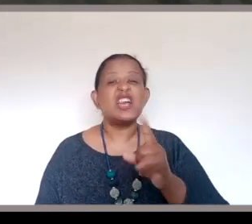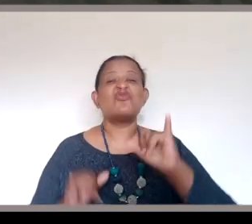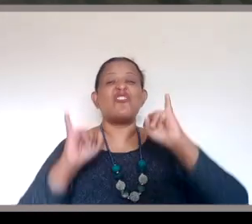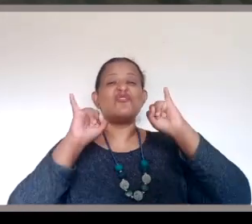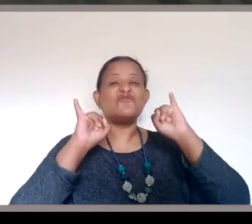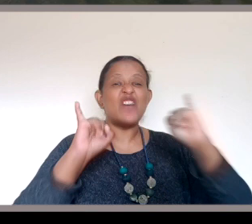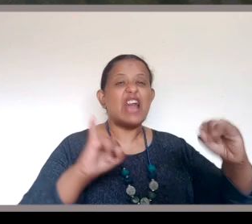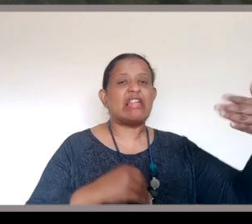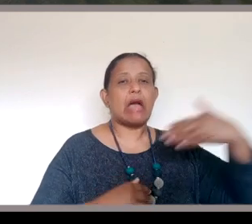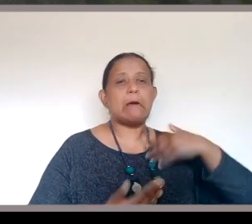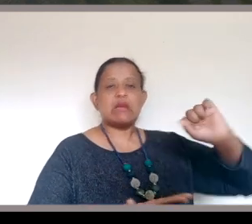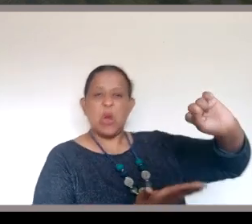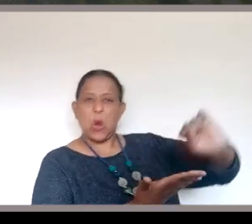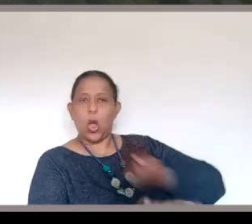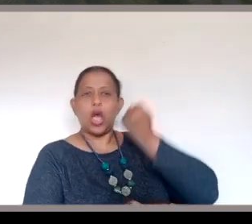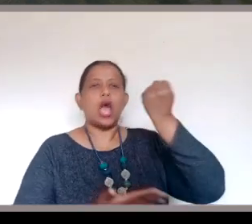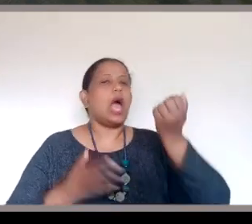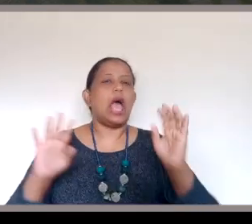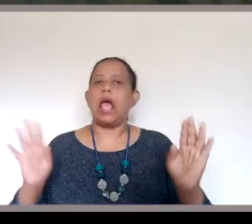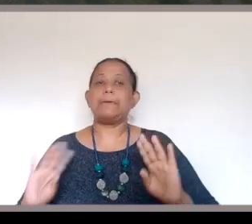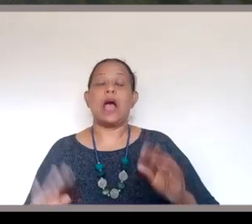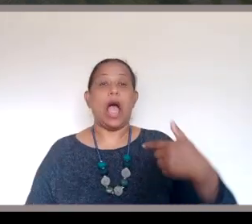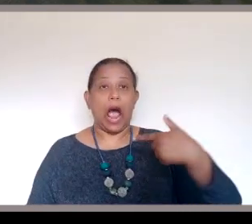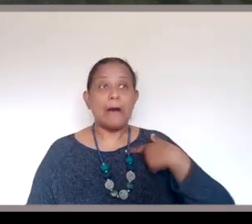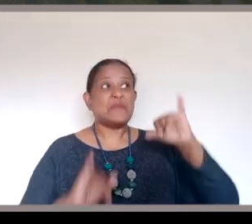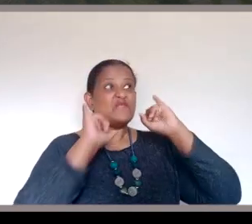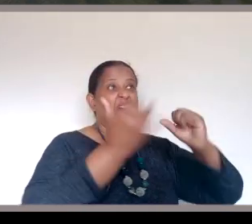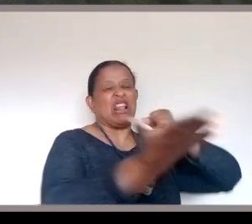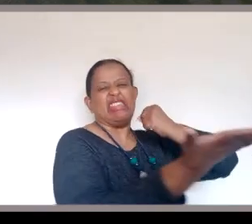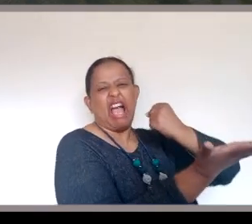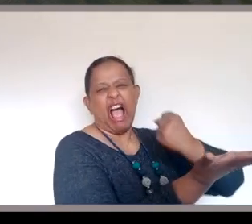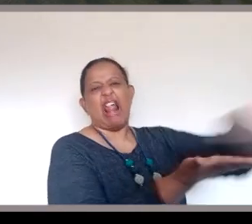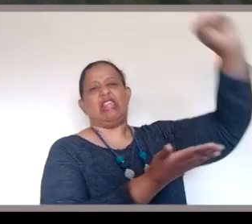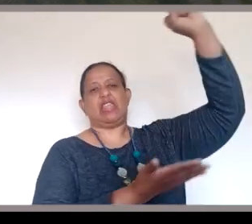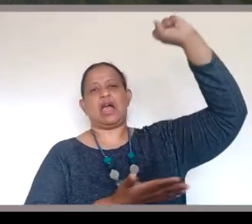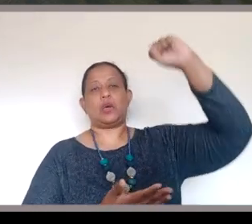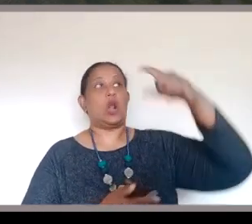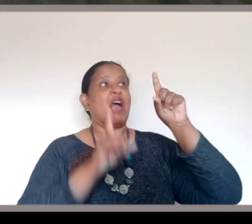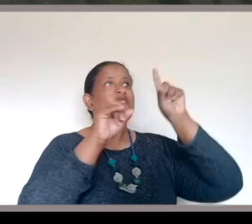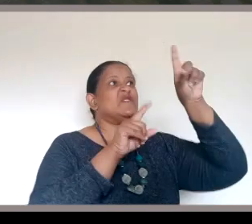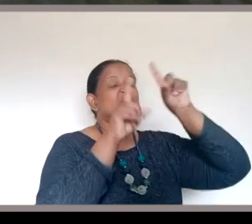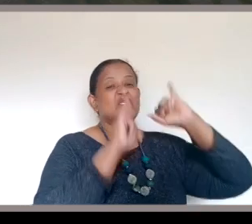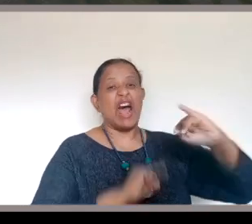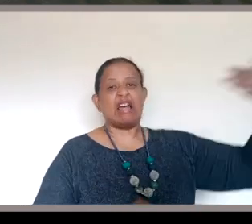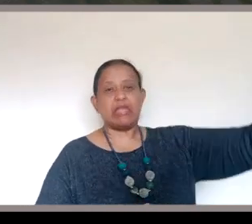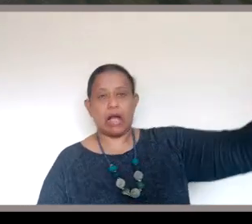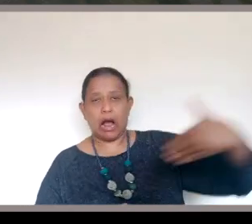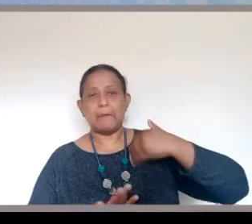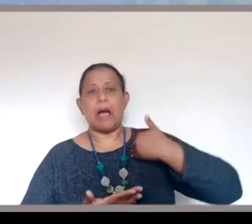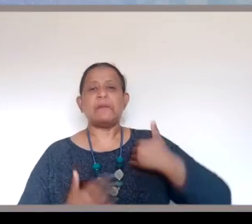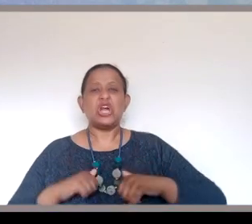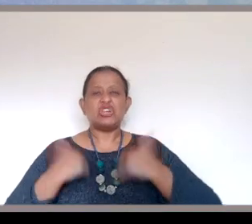Romans 12:21 says, don't let evil conquer you, but conquer evil by doing